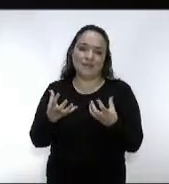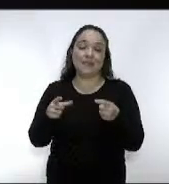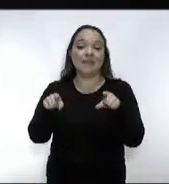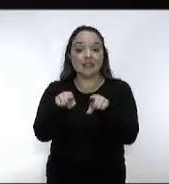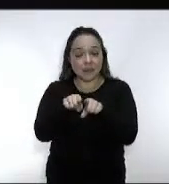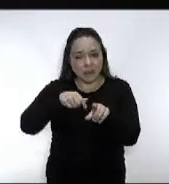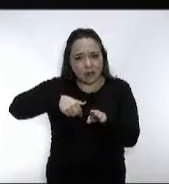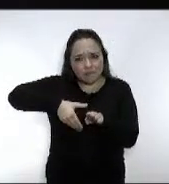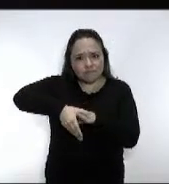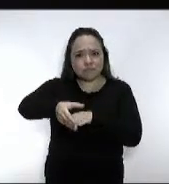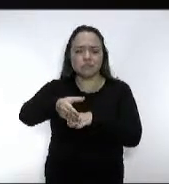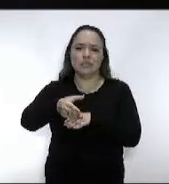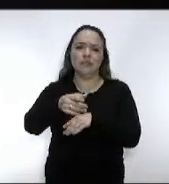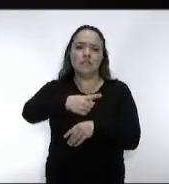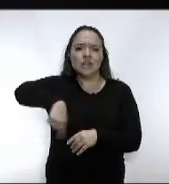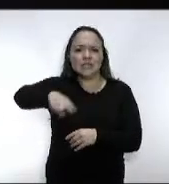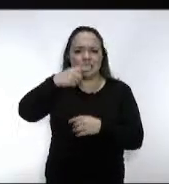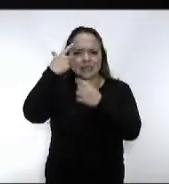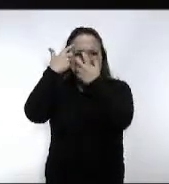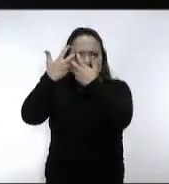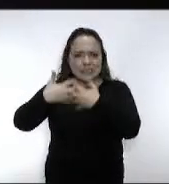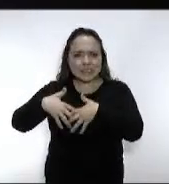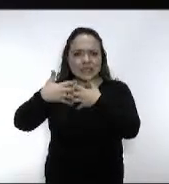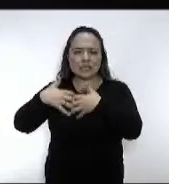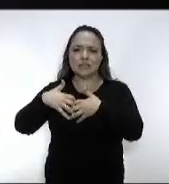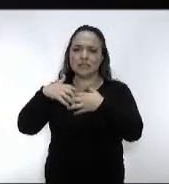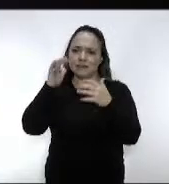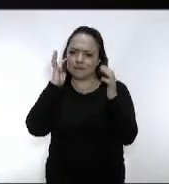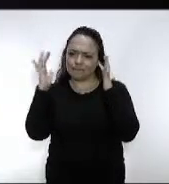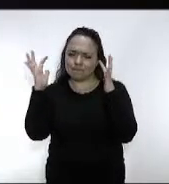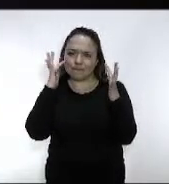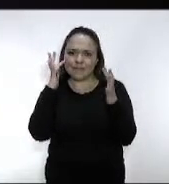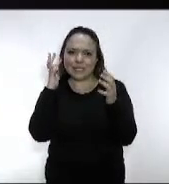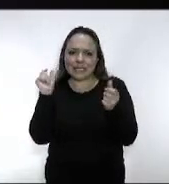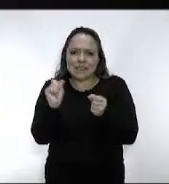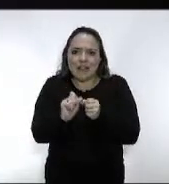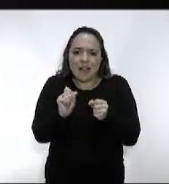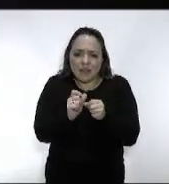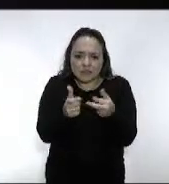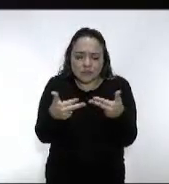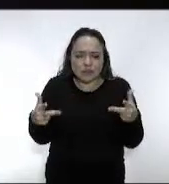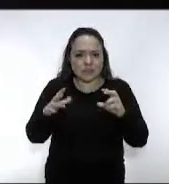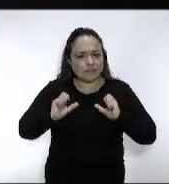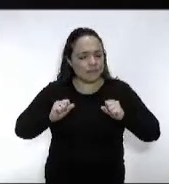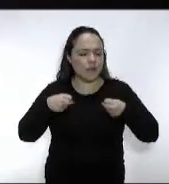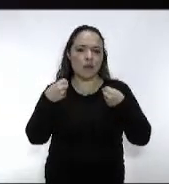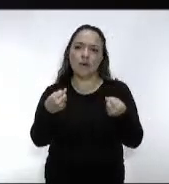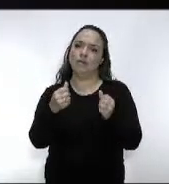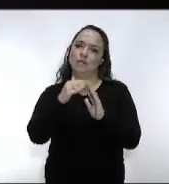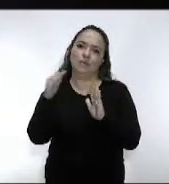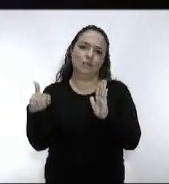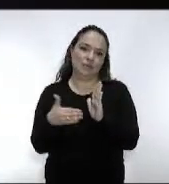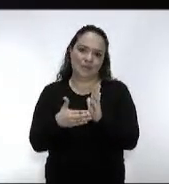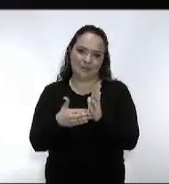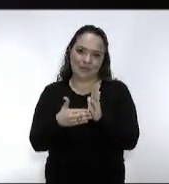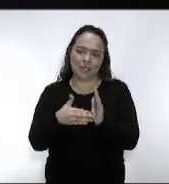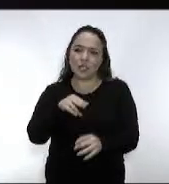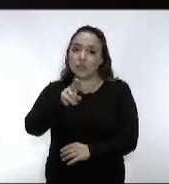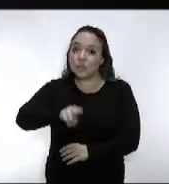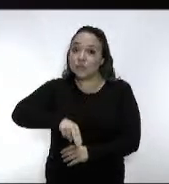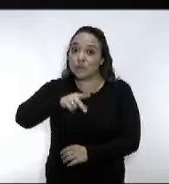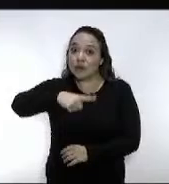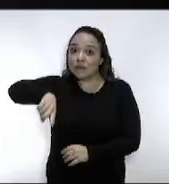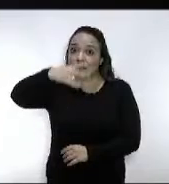and feel with fulfillment, with exploring all the potential that each one of you has.